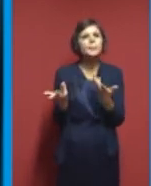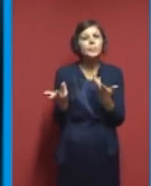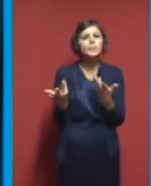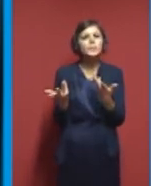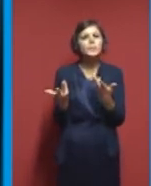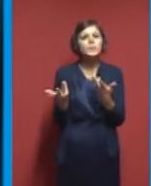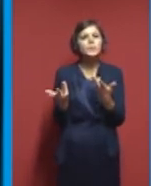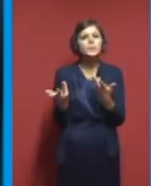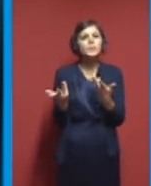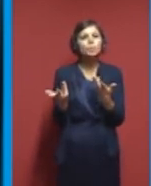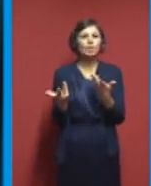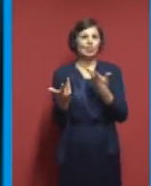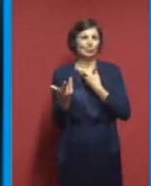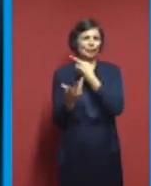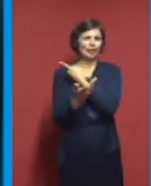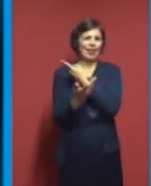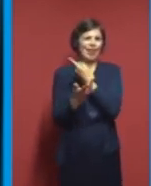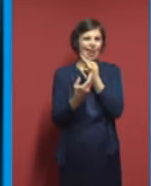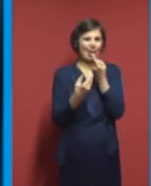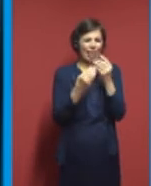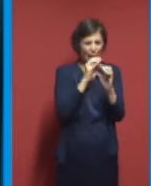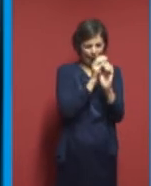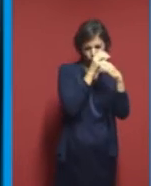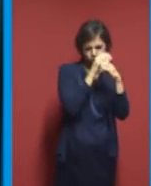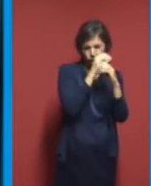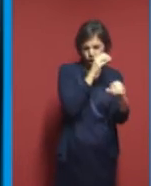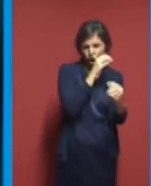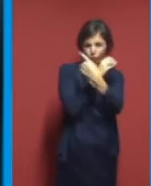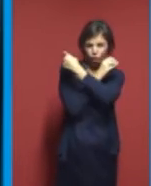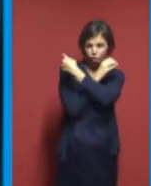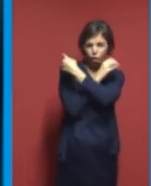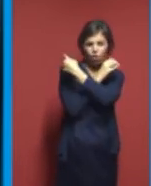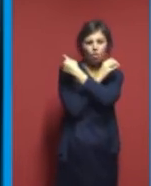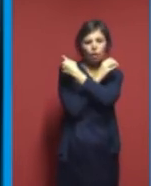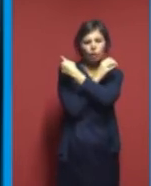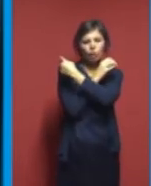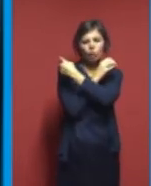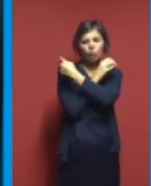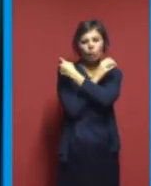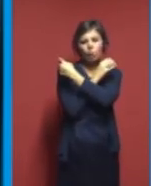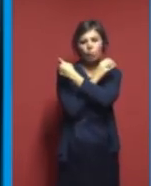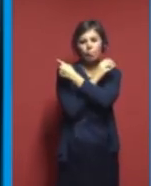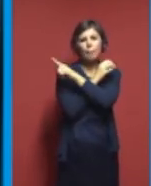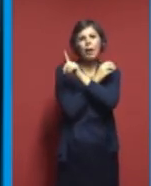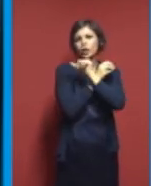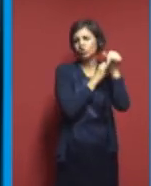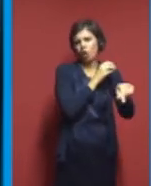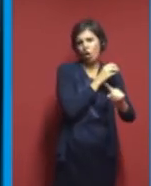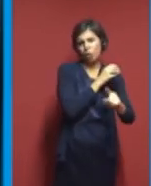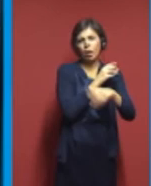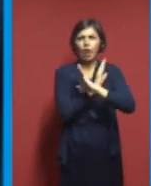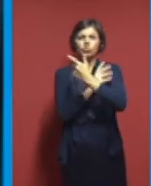microscopes to be able to image. If you put that together, that costs over $100,000, and that's a lot of money. But what we're doing right now